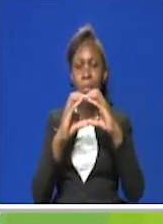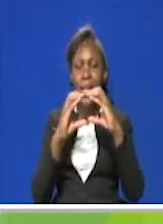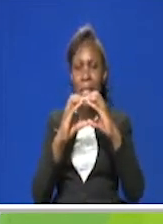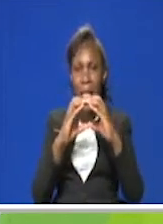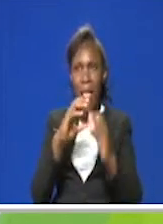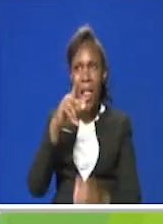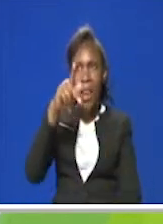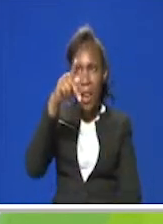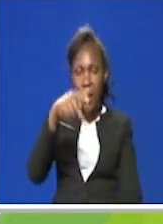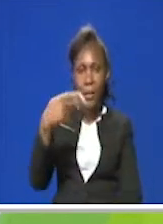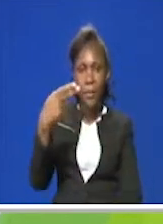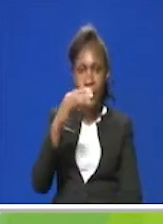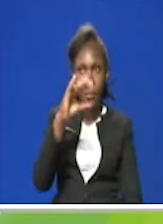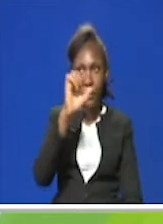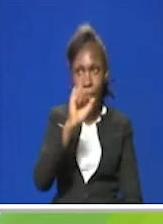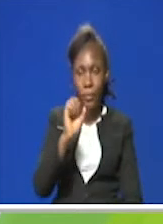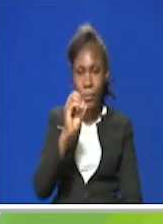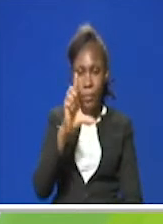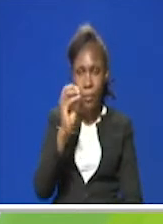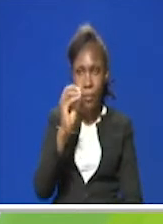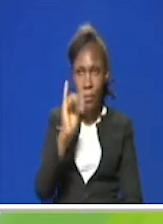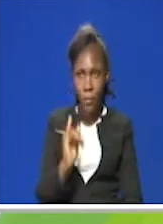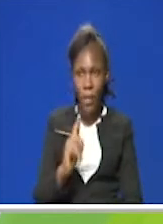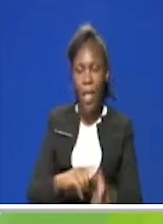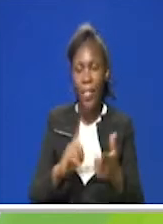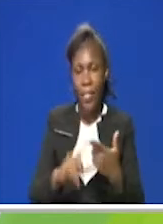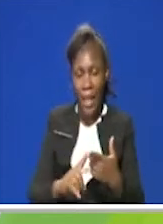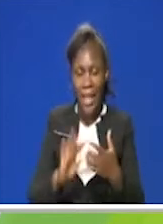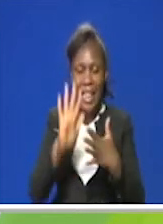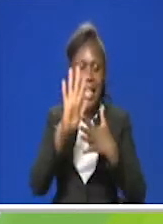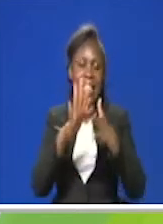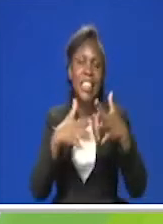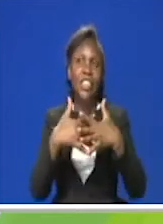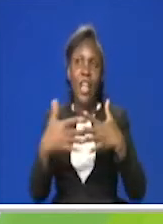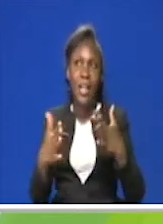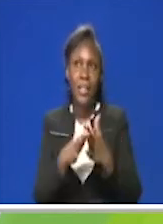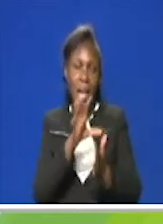describe the structure and the properties of a cell membrane,